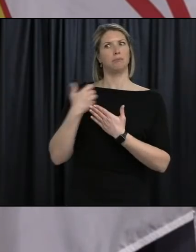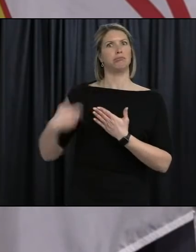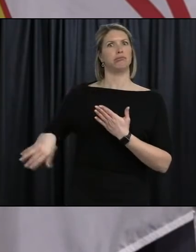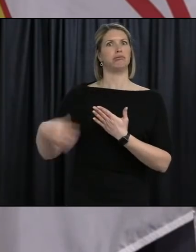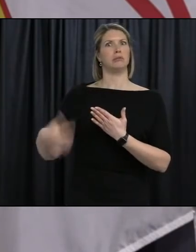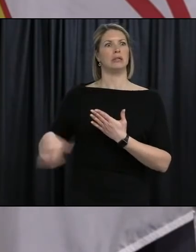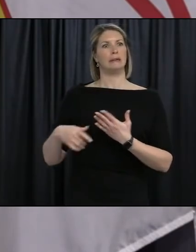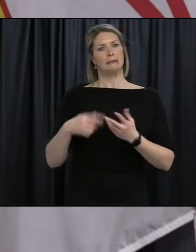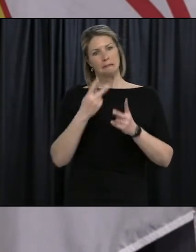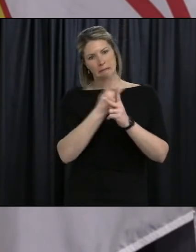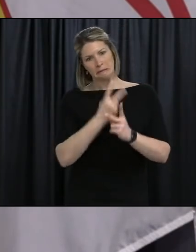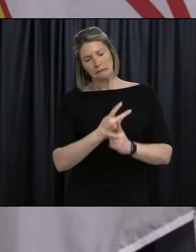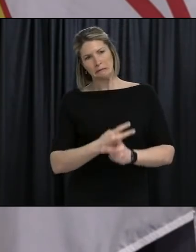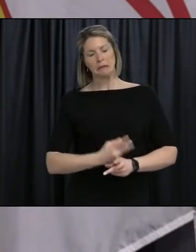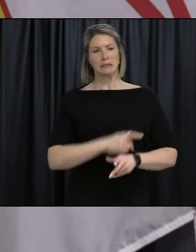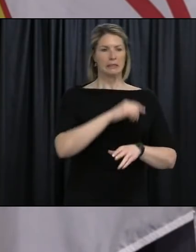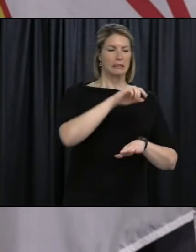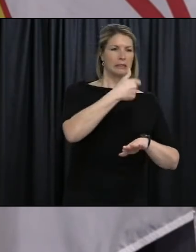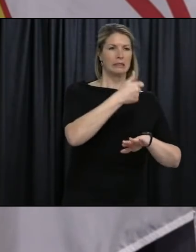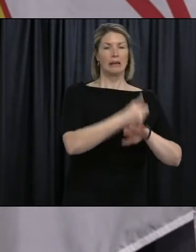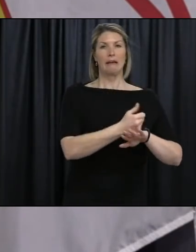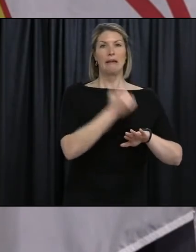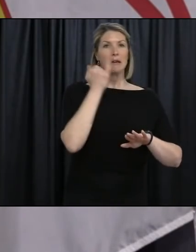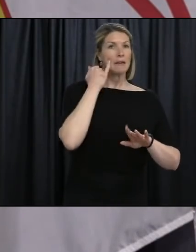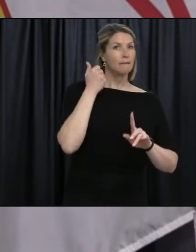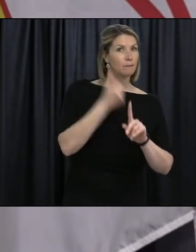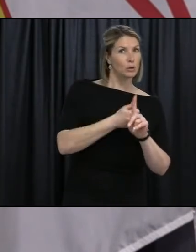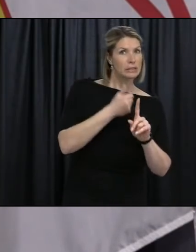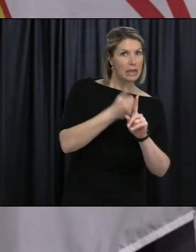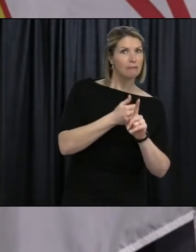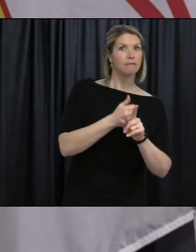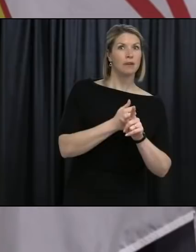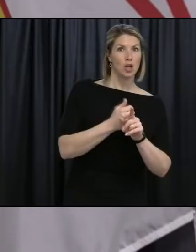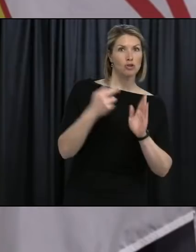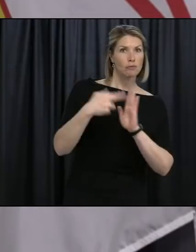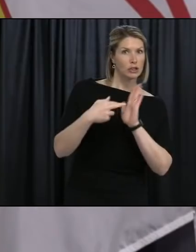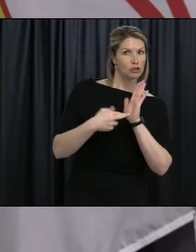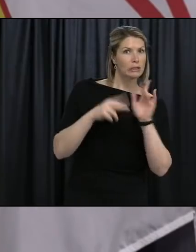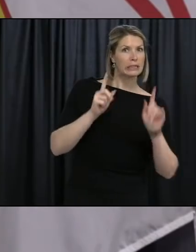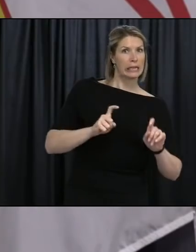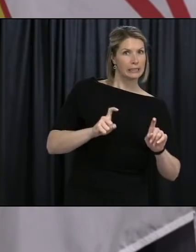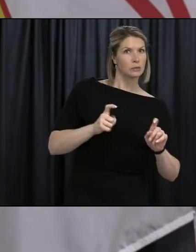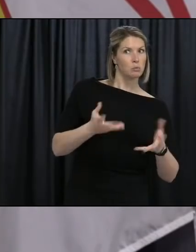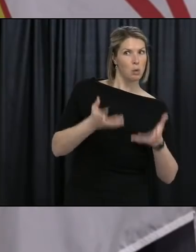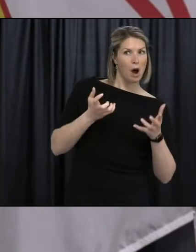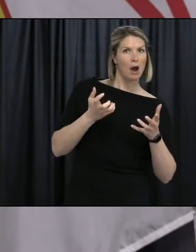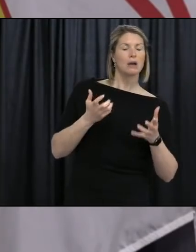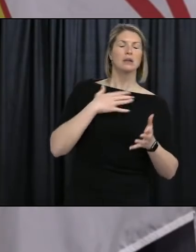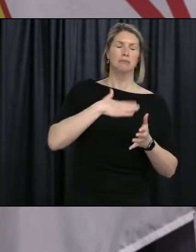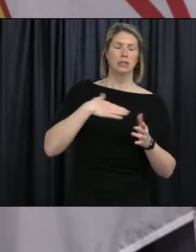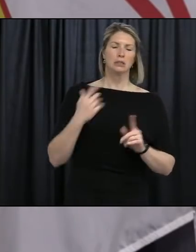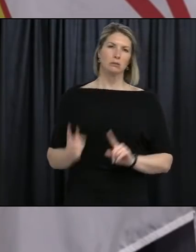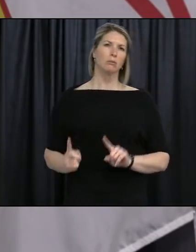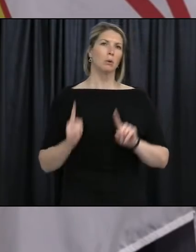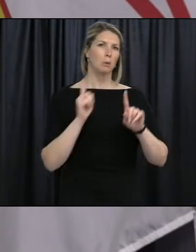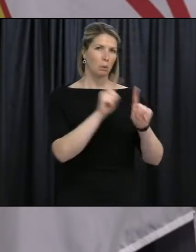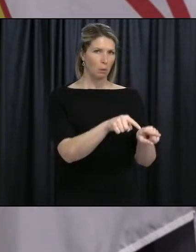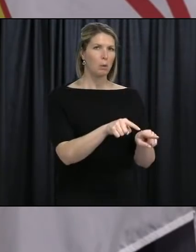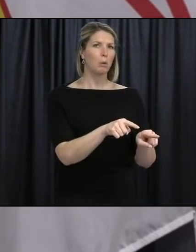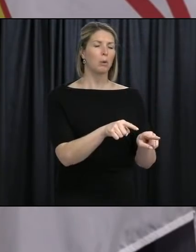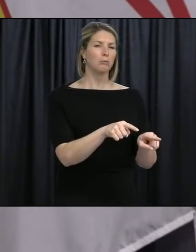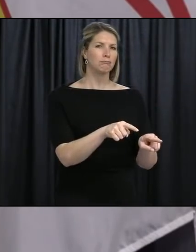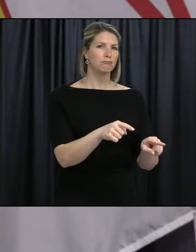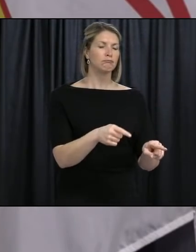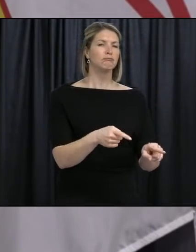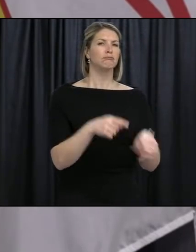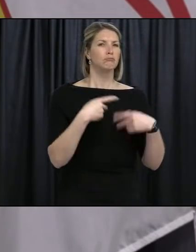Please continue. If you've signed up for a test out there, please show up and get the test. All of this helps us in making our decisions, helps Dr. Fitzgerald and